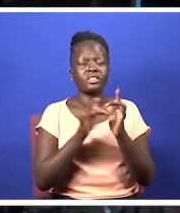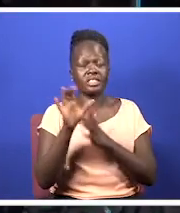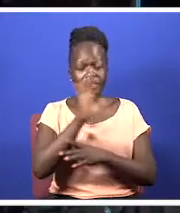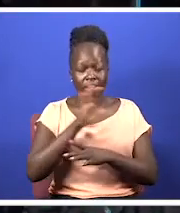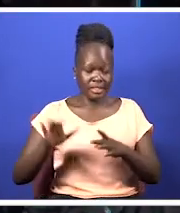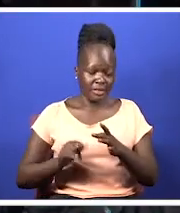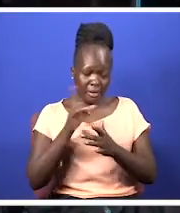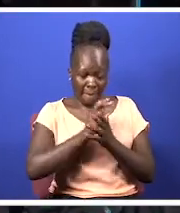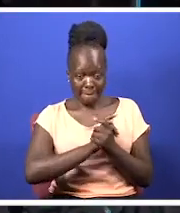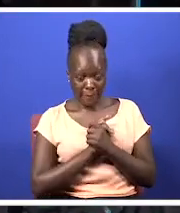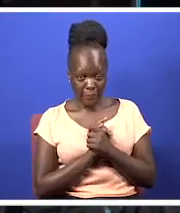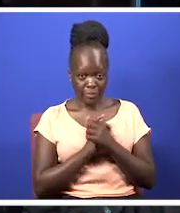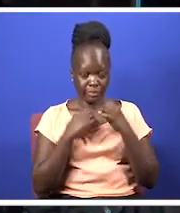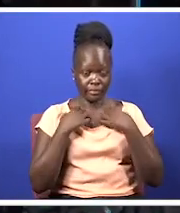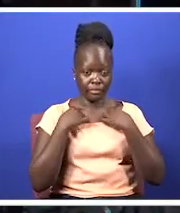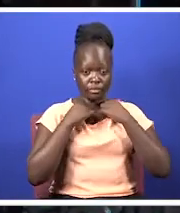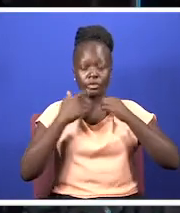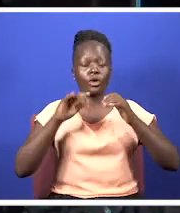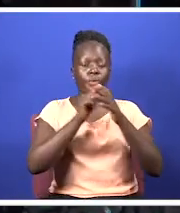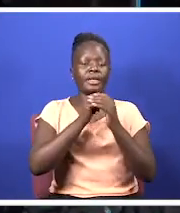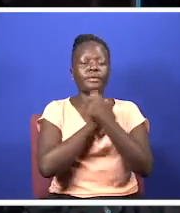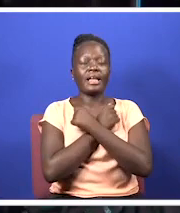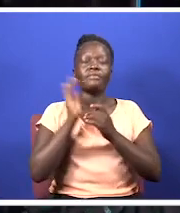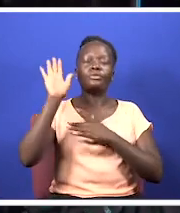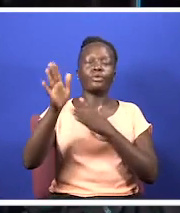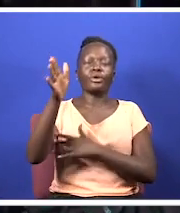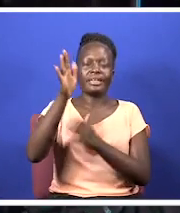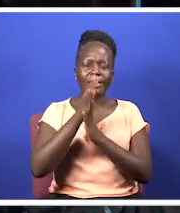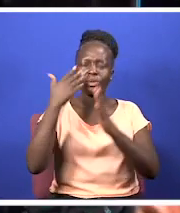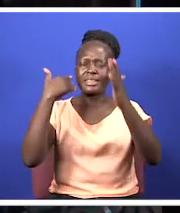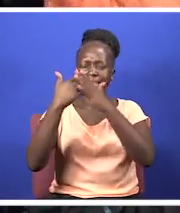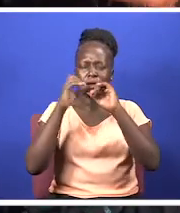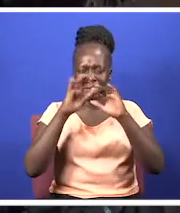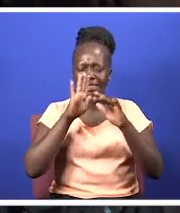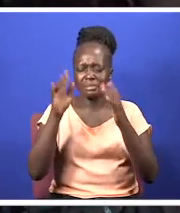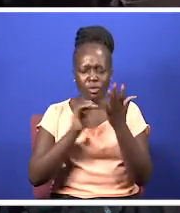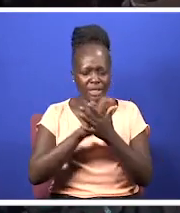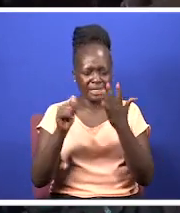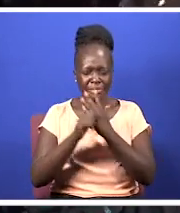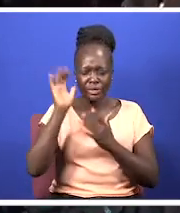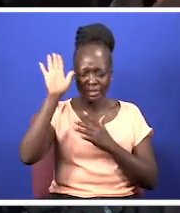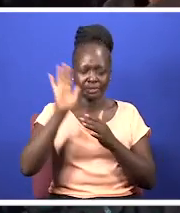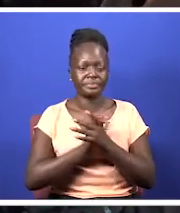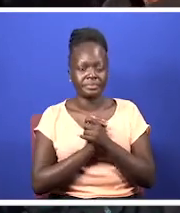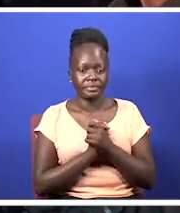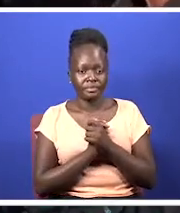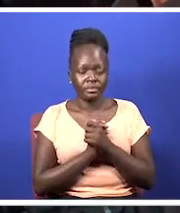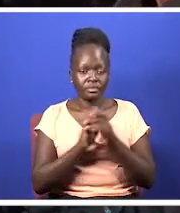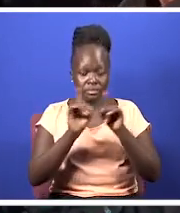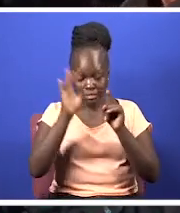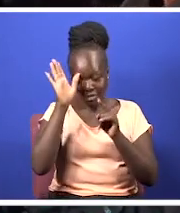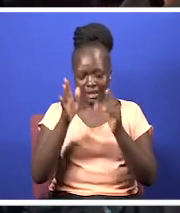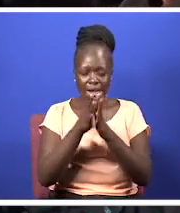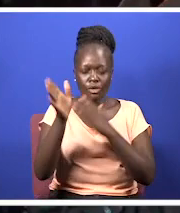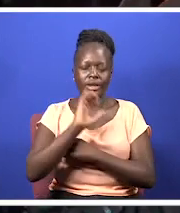of Jesus. Oh, we love you, Lord. And we thank you. Blessed be your name. And so, our